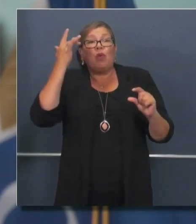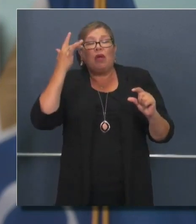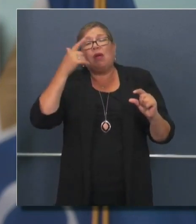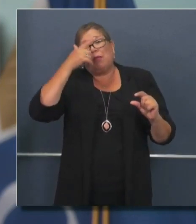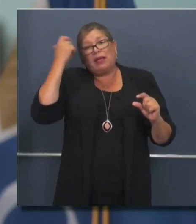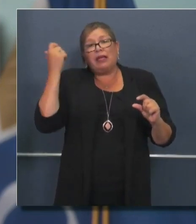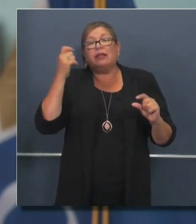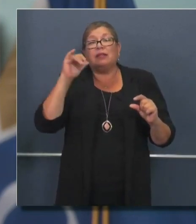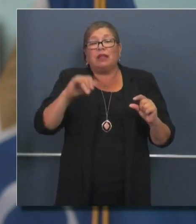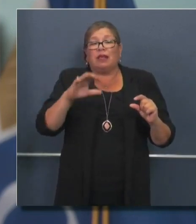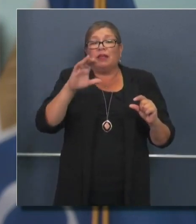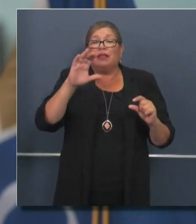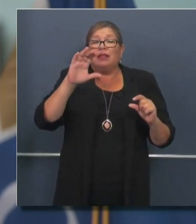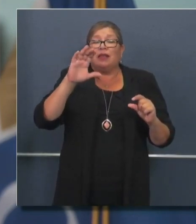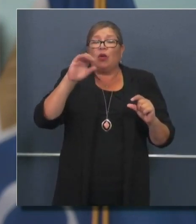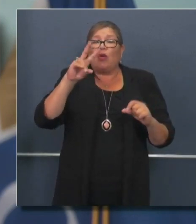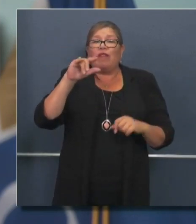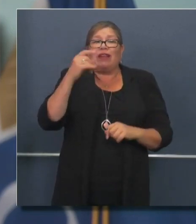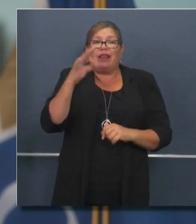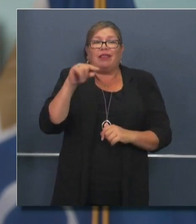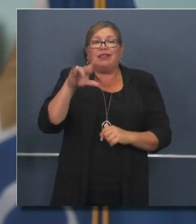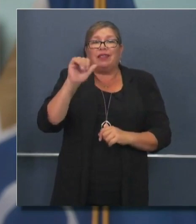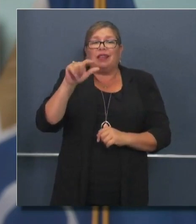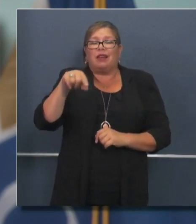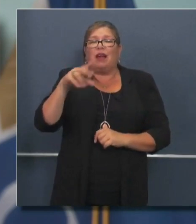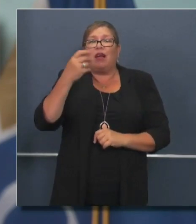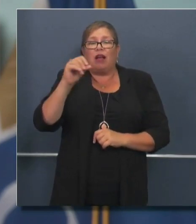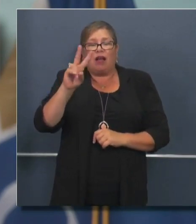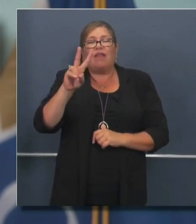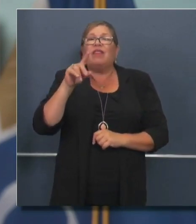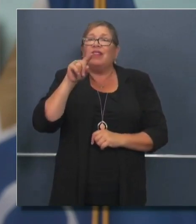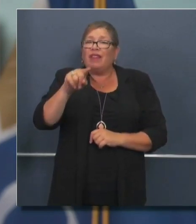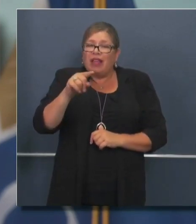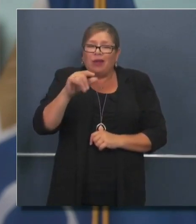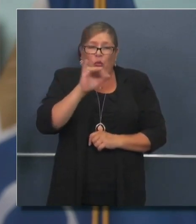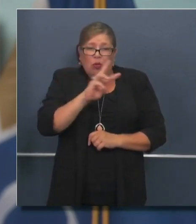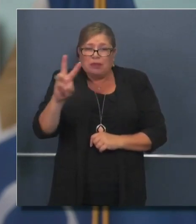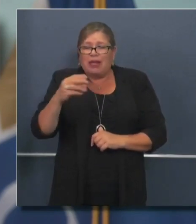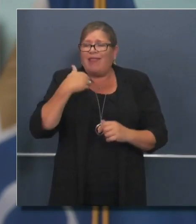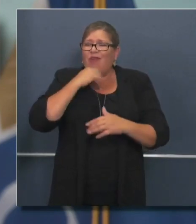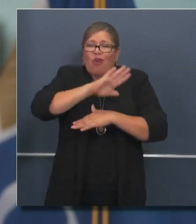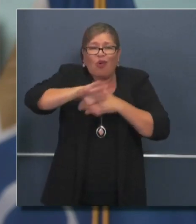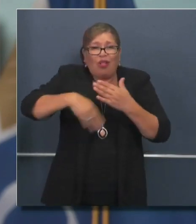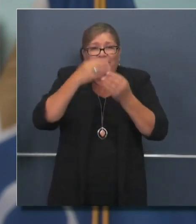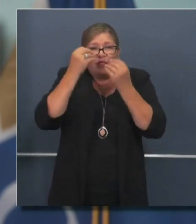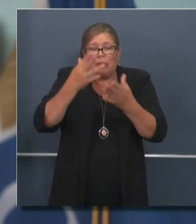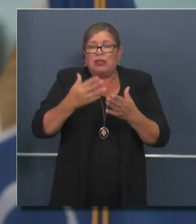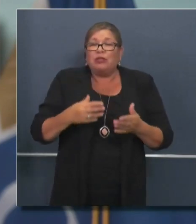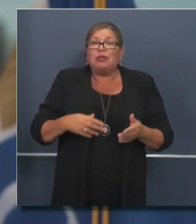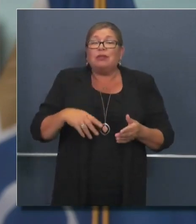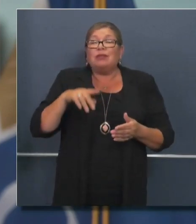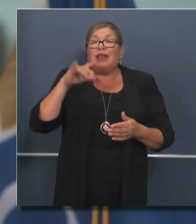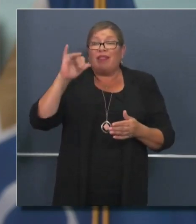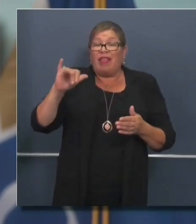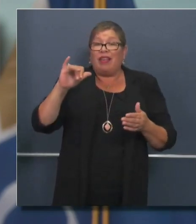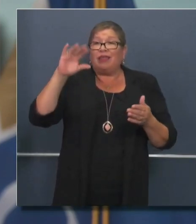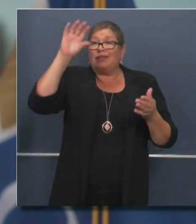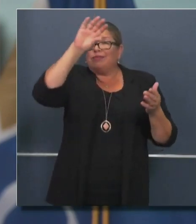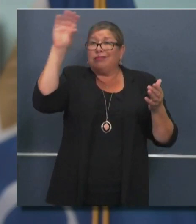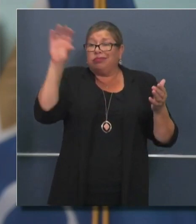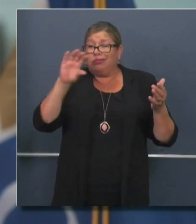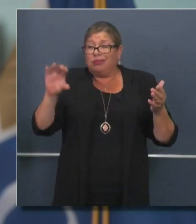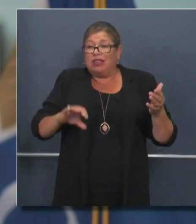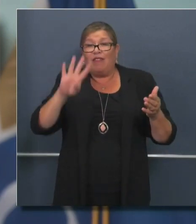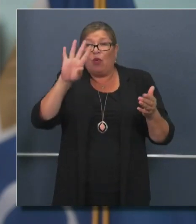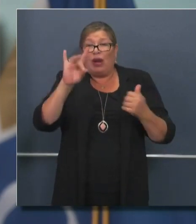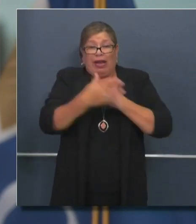website, we have all of the information I presented today and all of the 48 county self-attestations